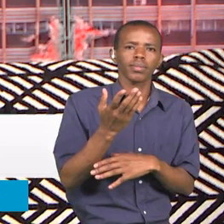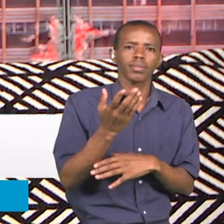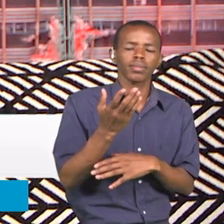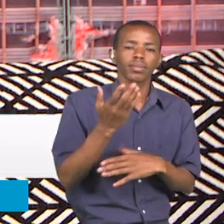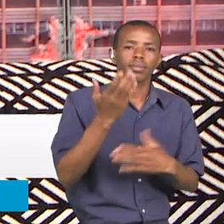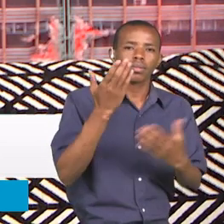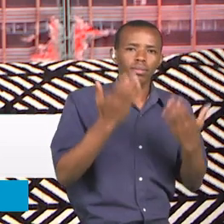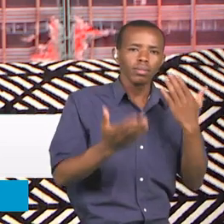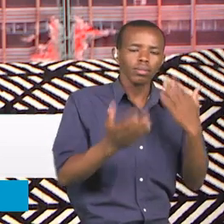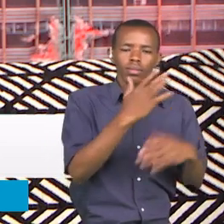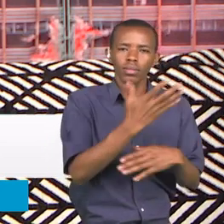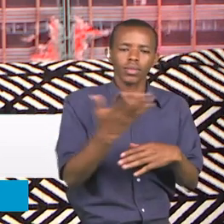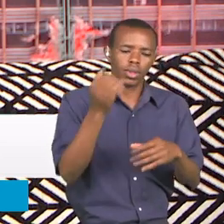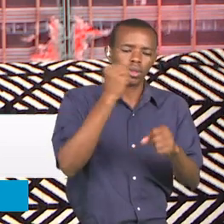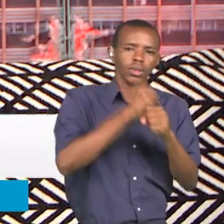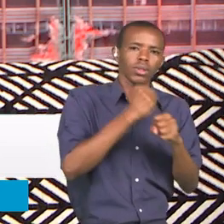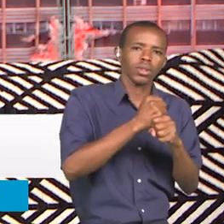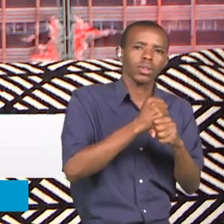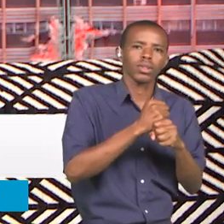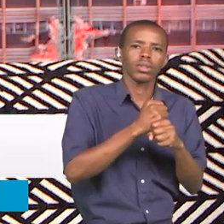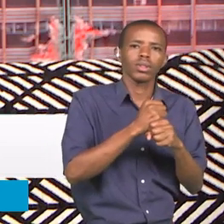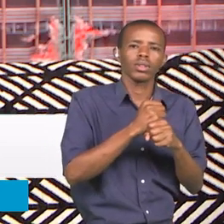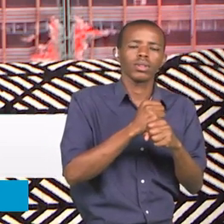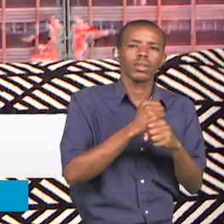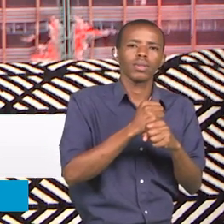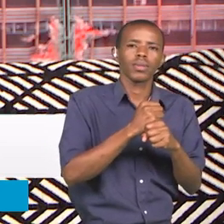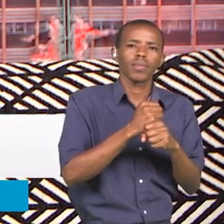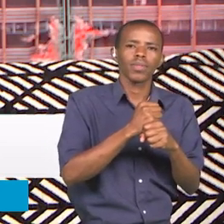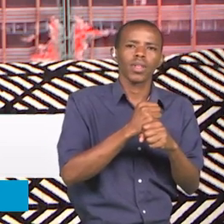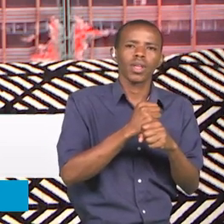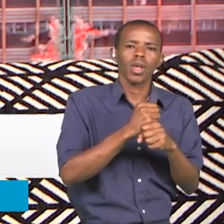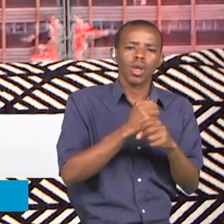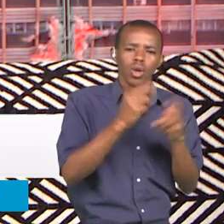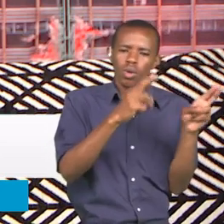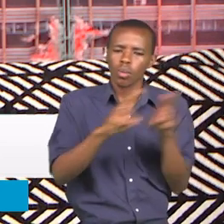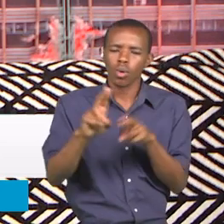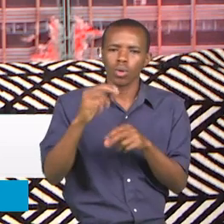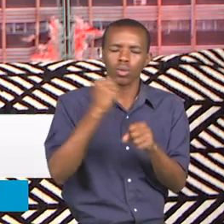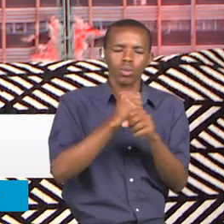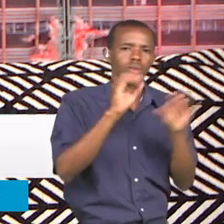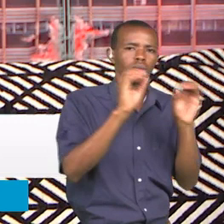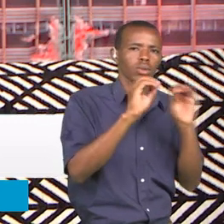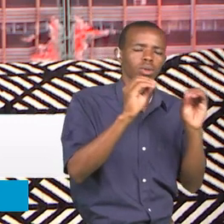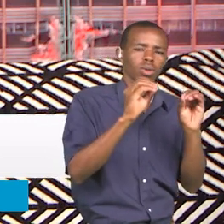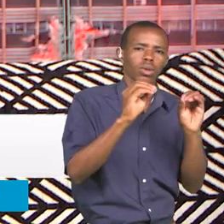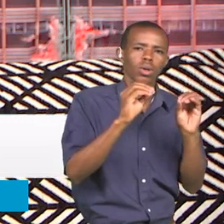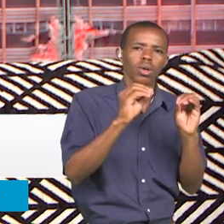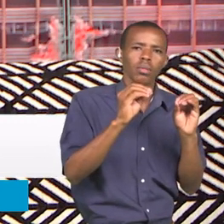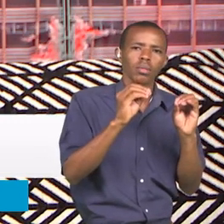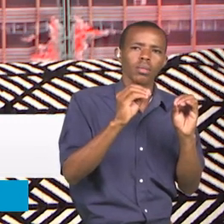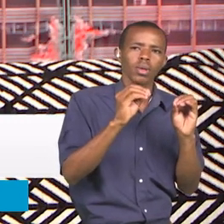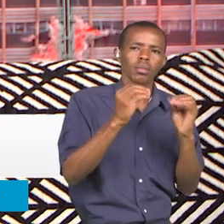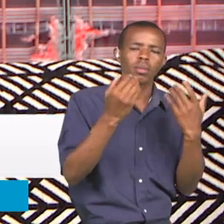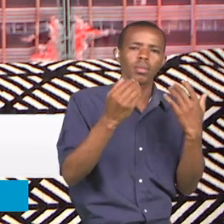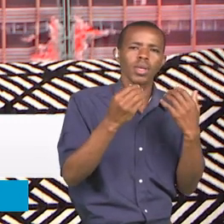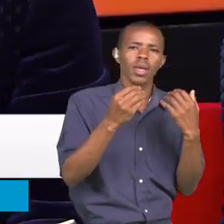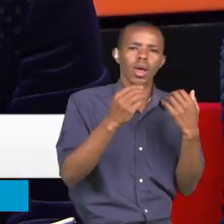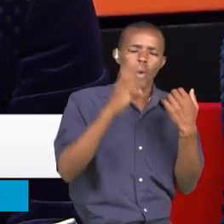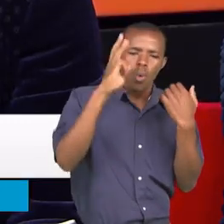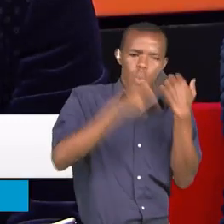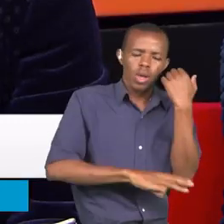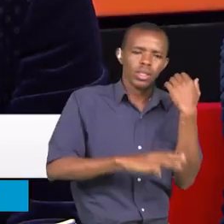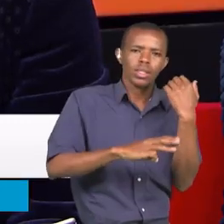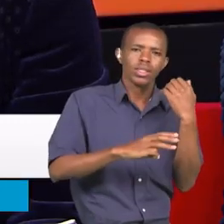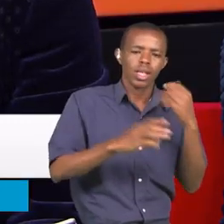perhaps there are things that you do that you don't usually do that put you in bad in bad light with the